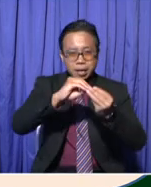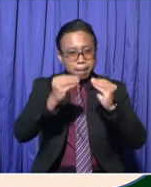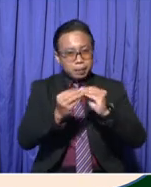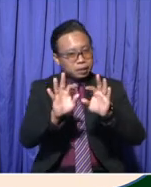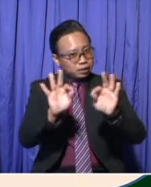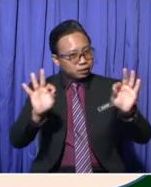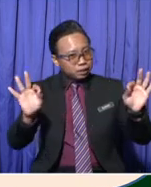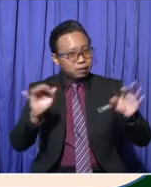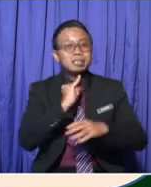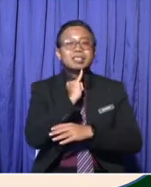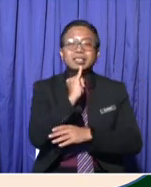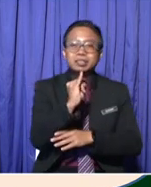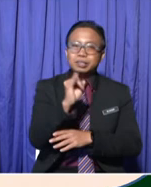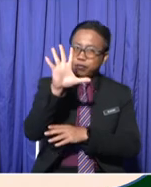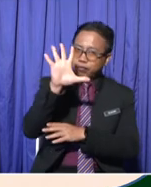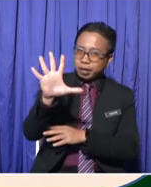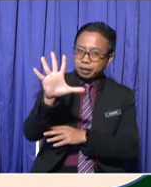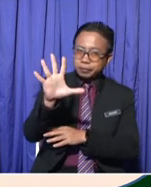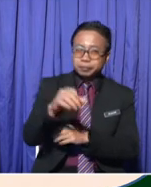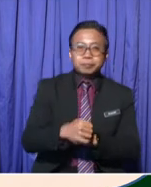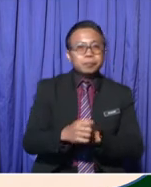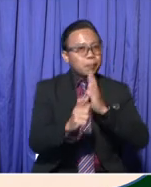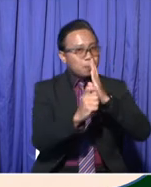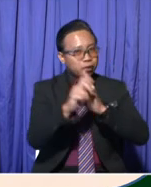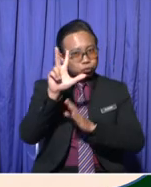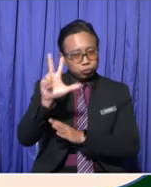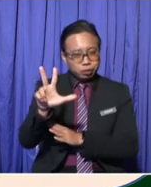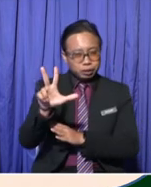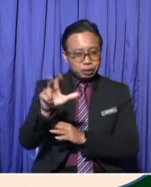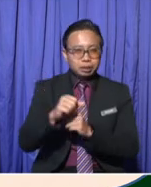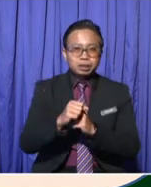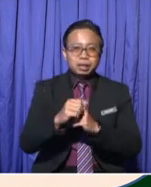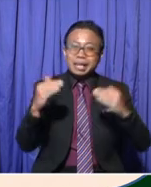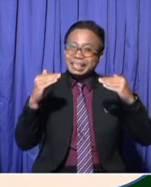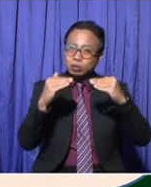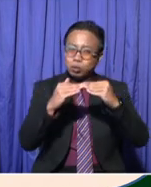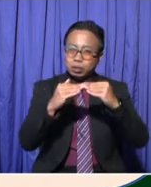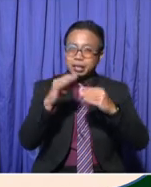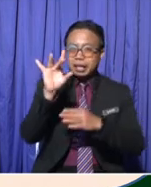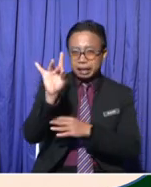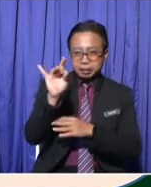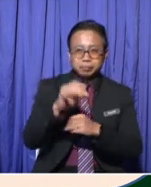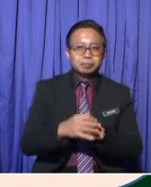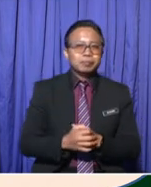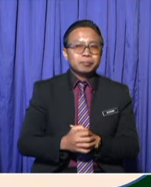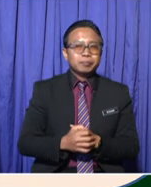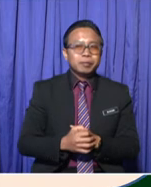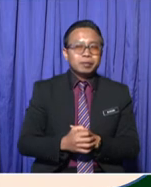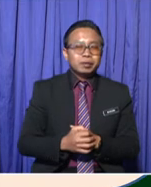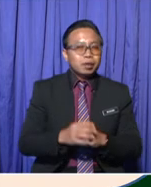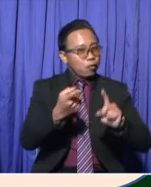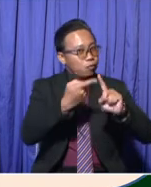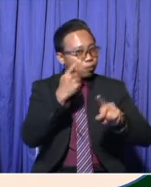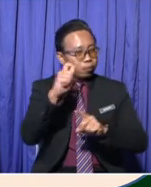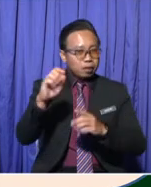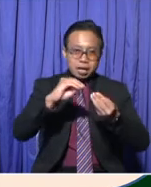sentence is 5 plus 3 equals 8. From the